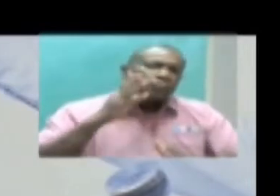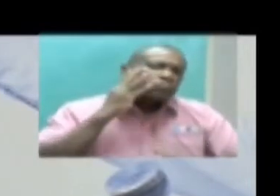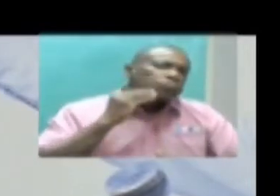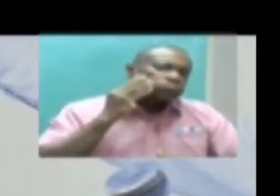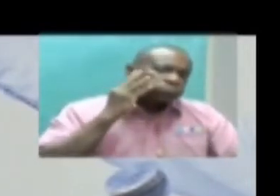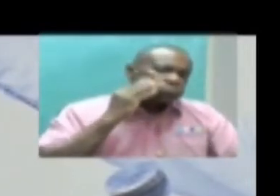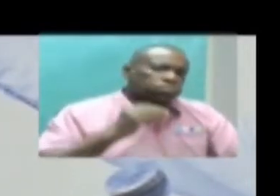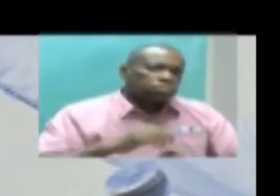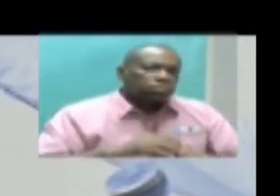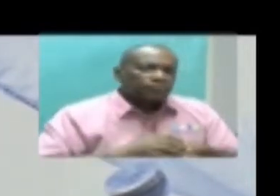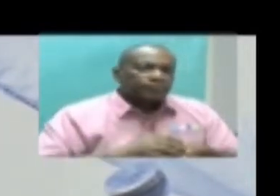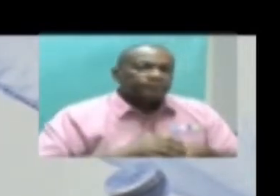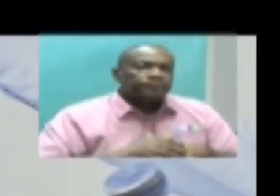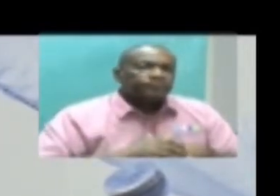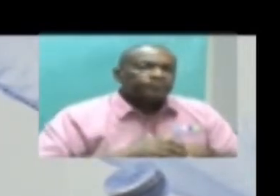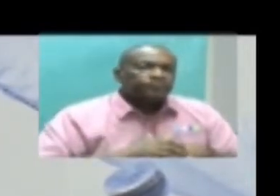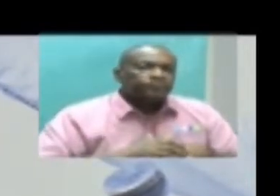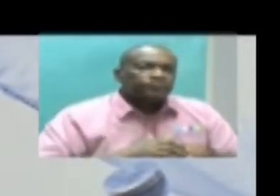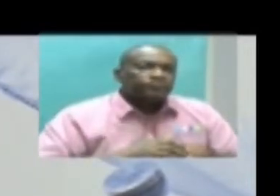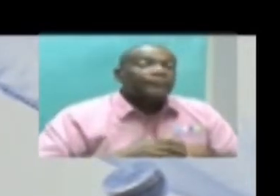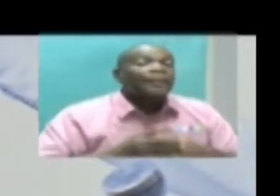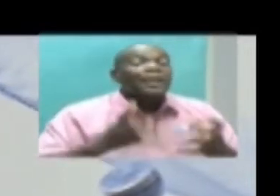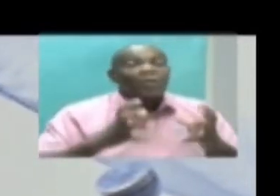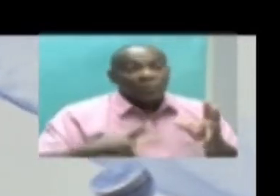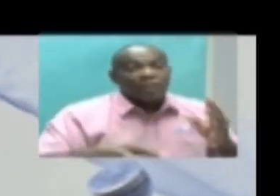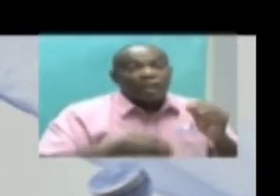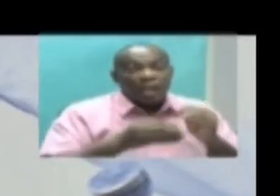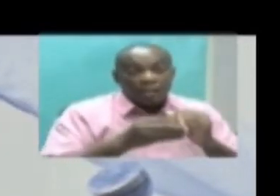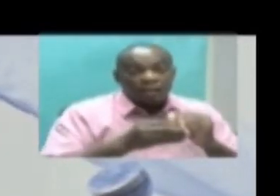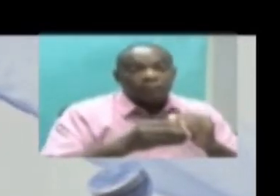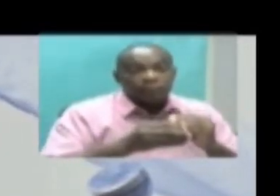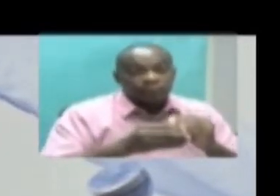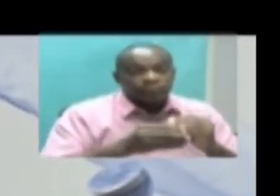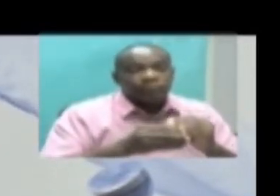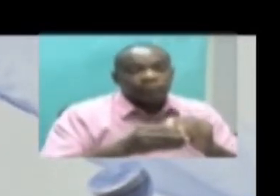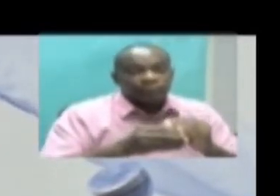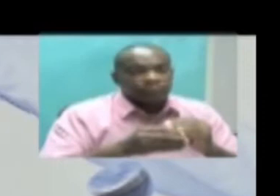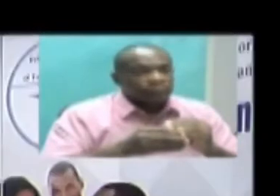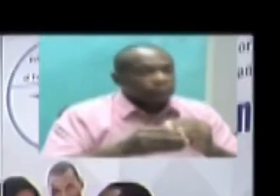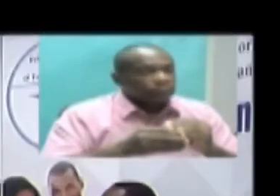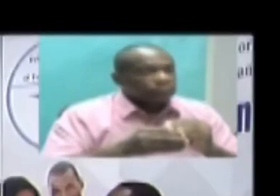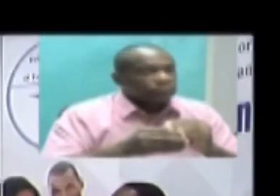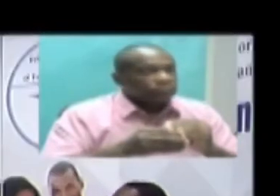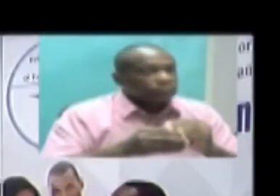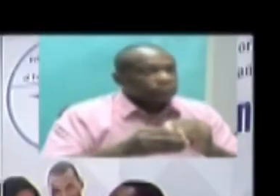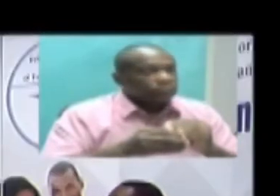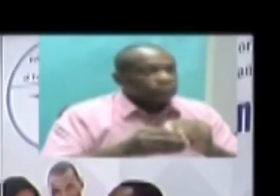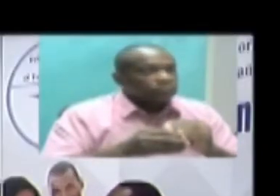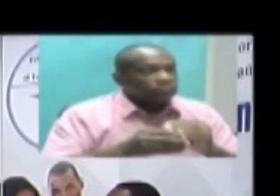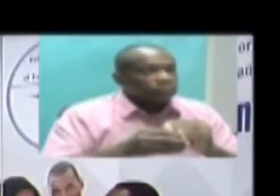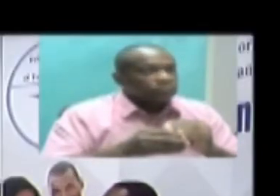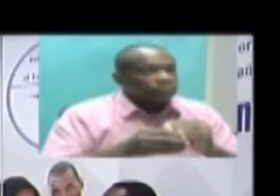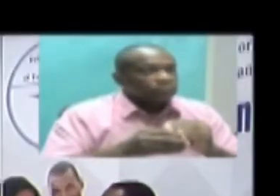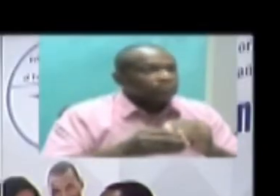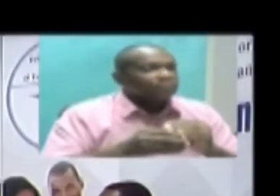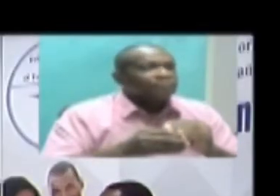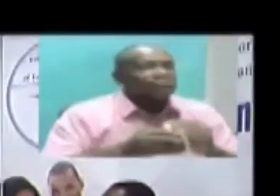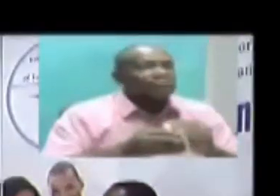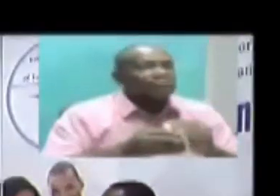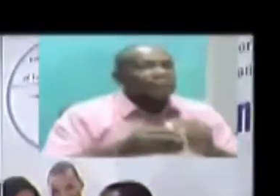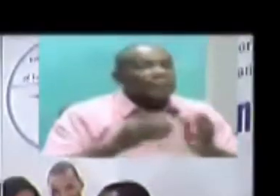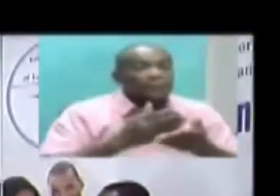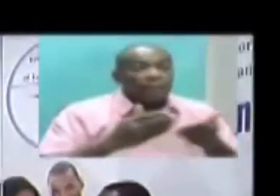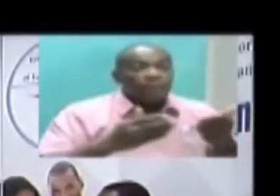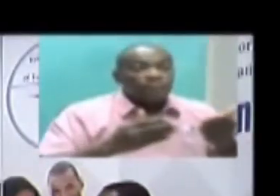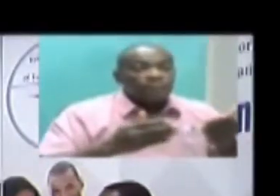also have to add to that mix, in my opinion, the language that's being used. Some of these social platforms,